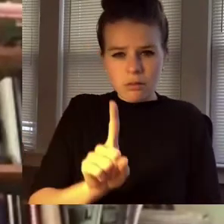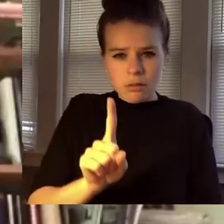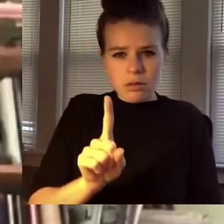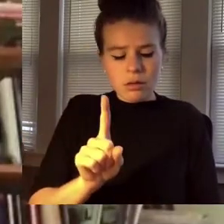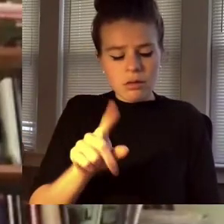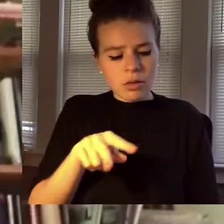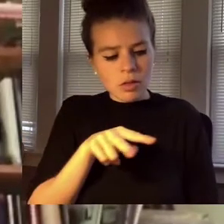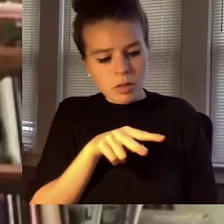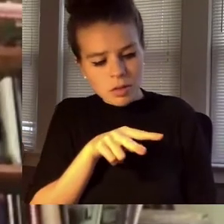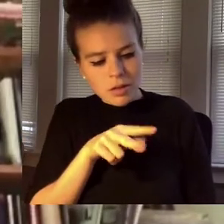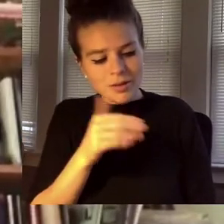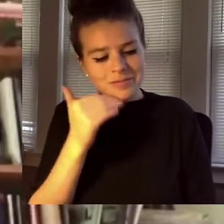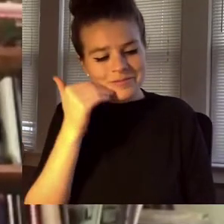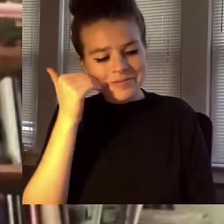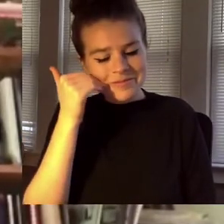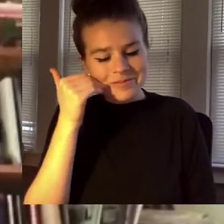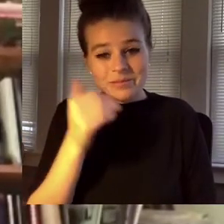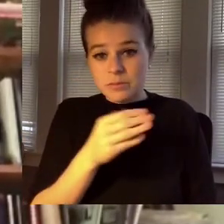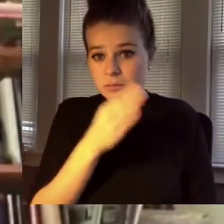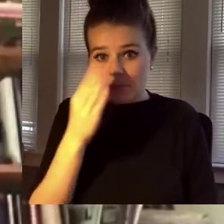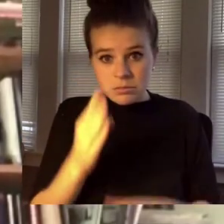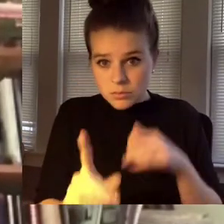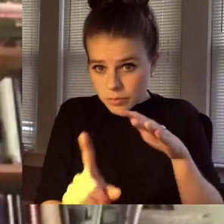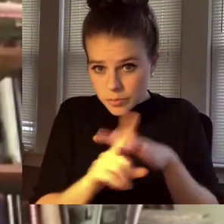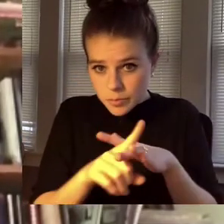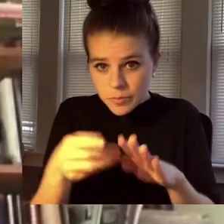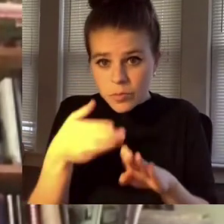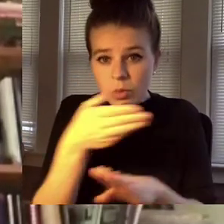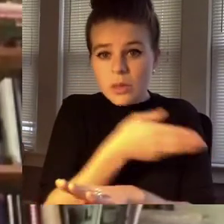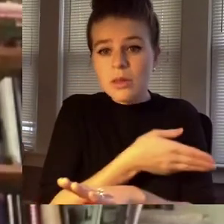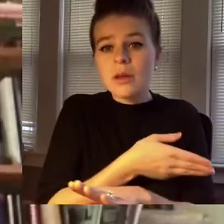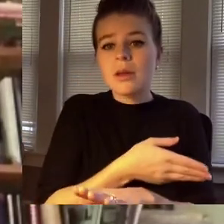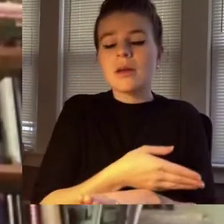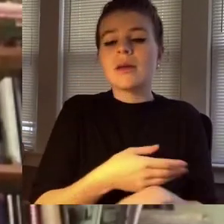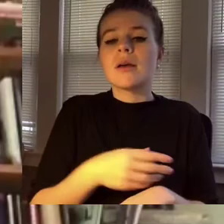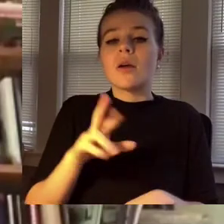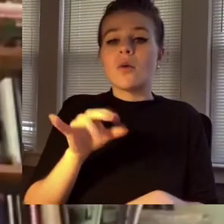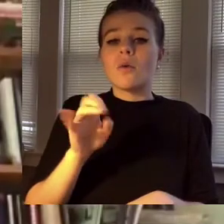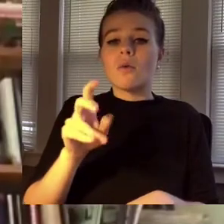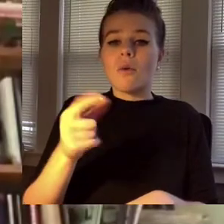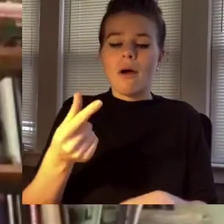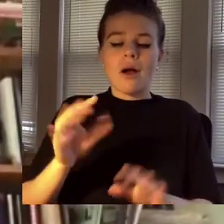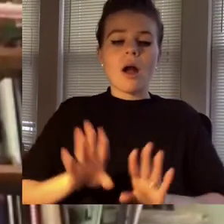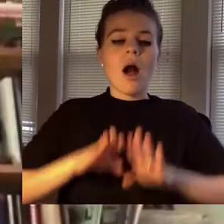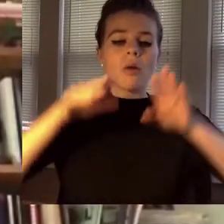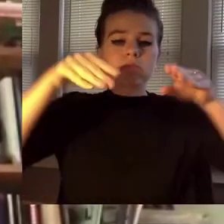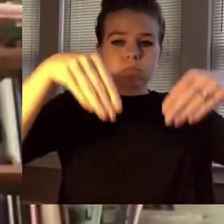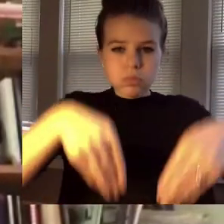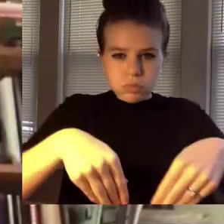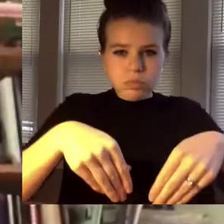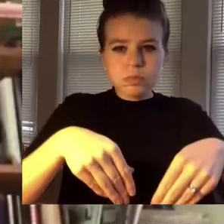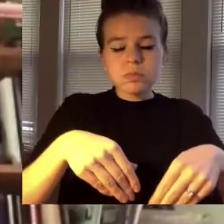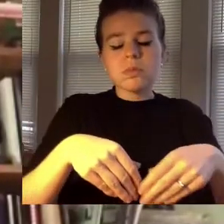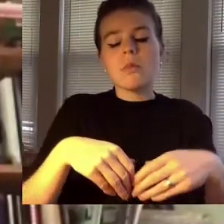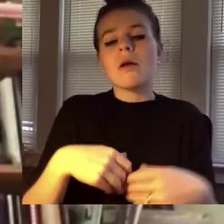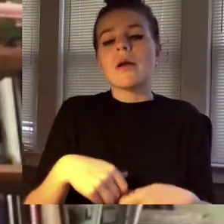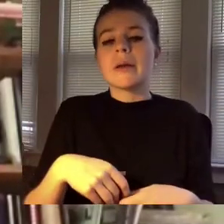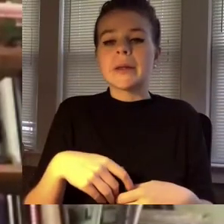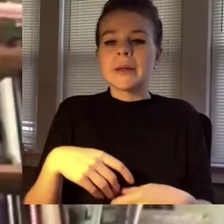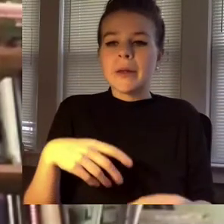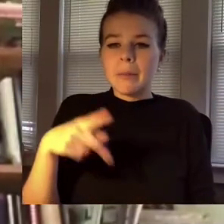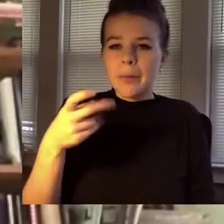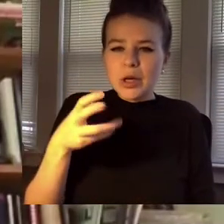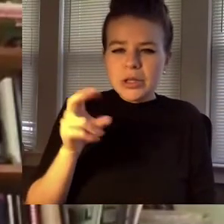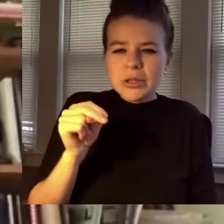and smiles. She never existed before. She drapes the rug over the railing. It is Persian, curlicues of blue and